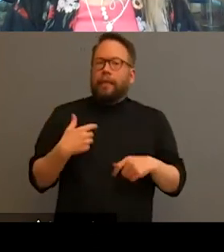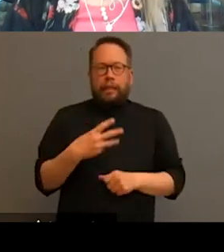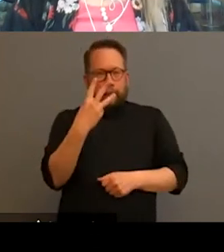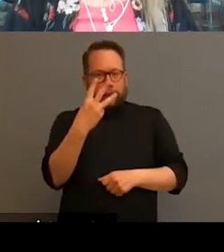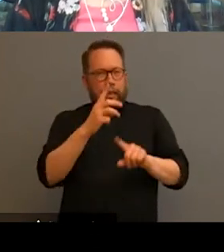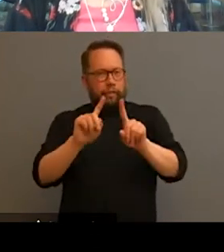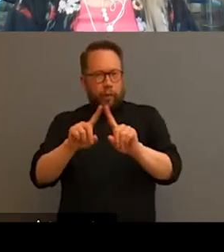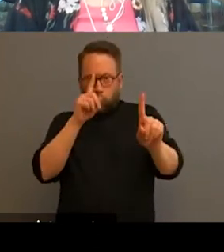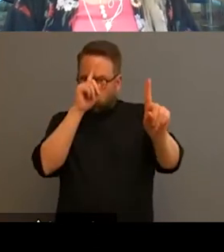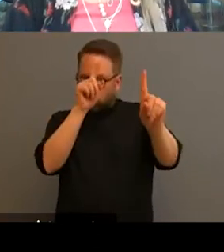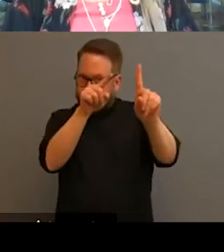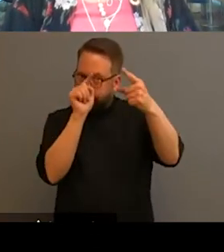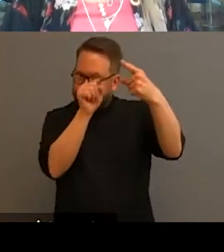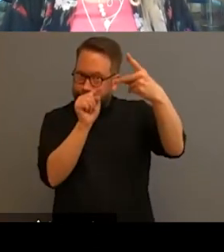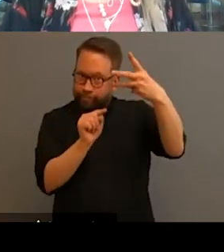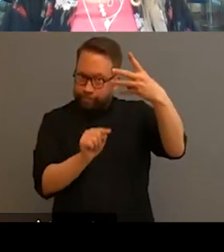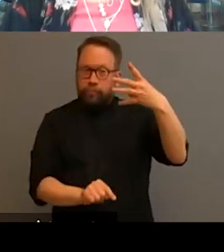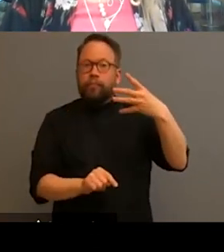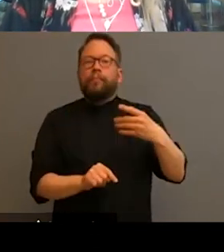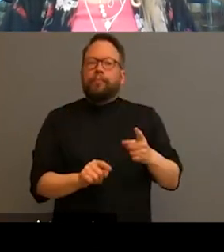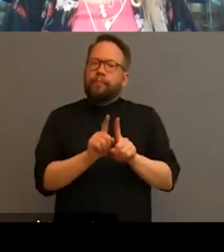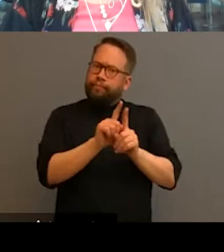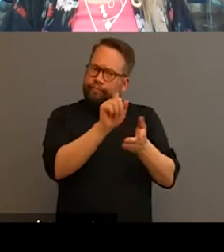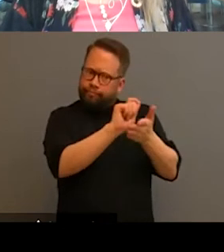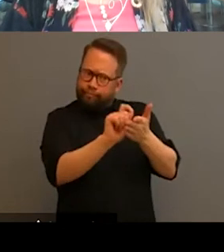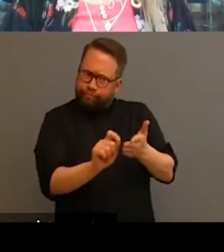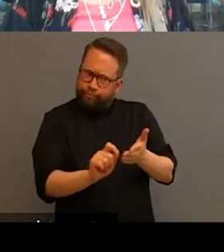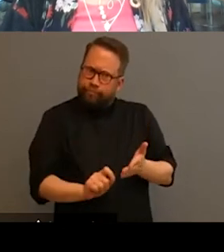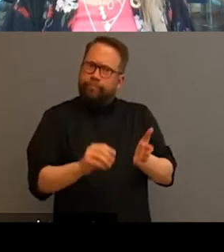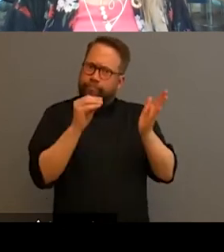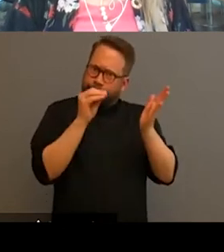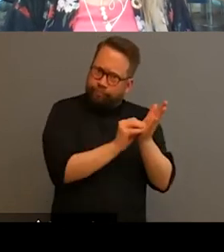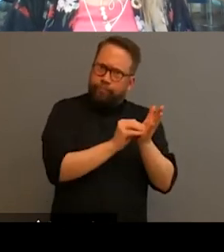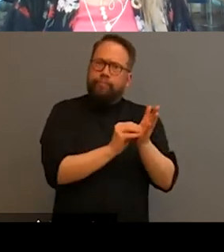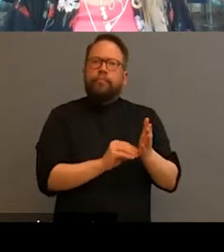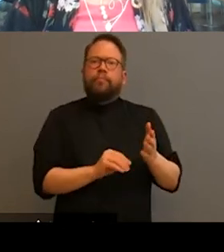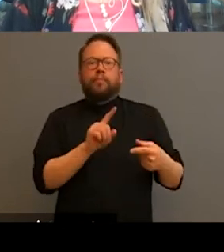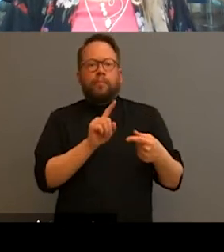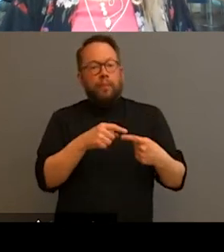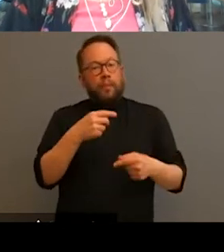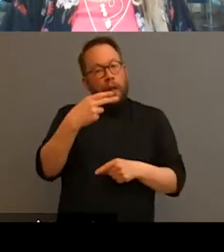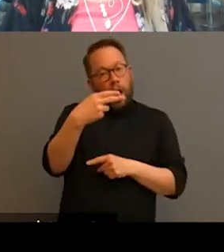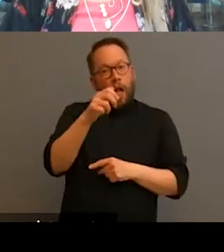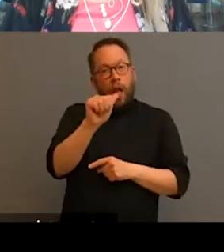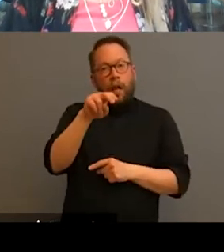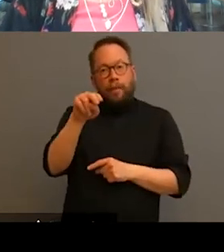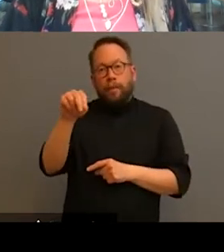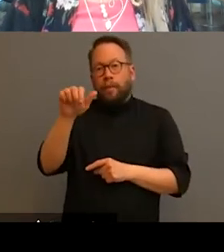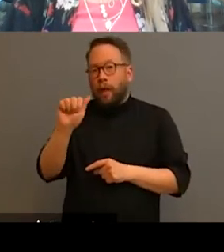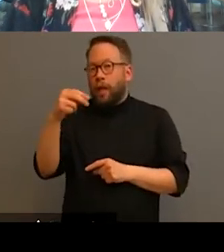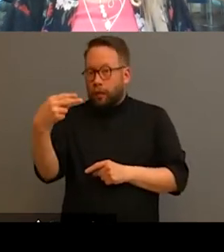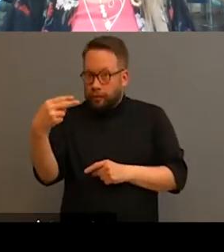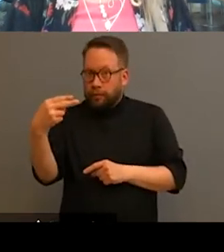3 scriptures written by Hannah Gardes, a human rights lawyer. They